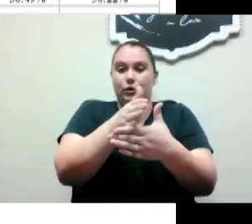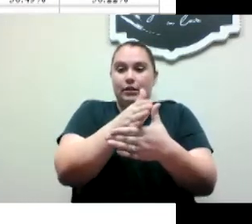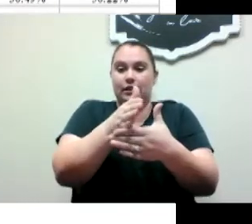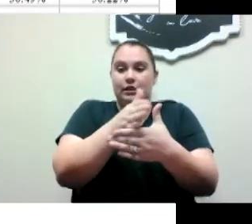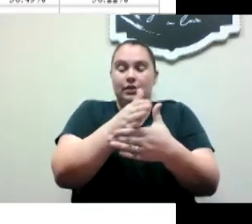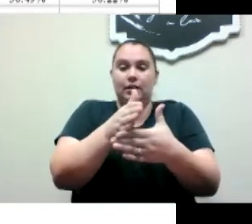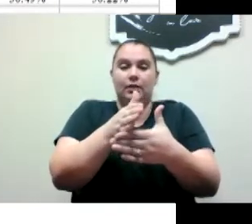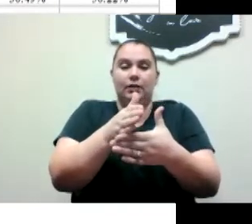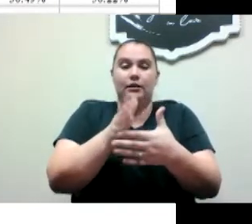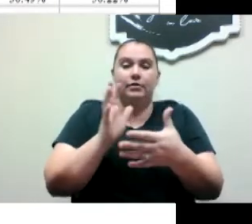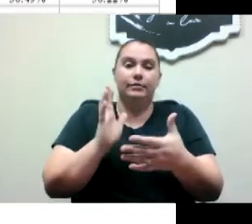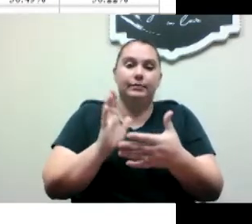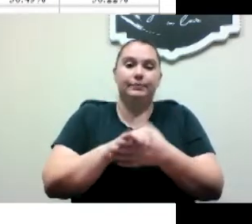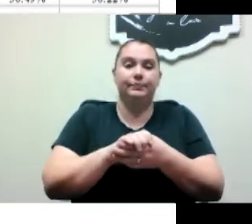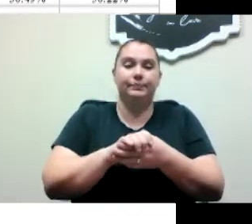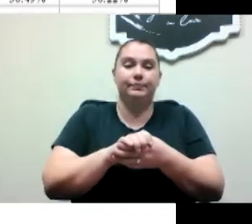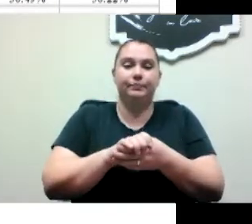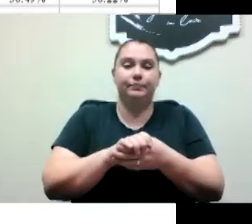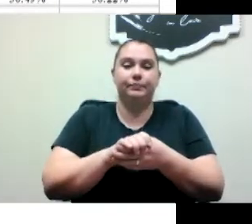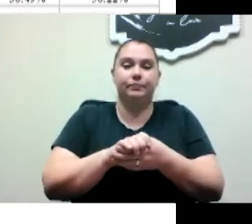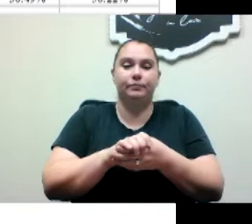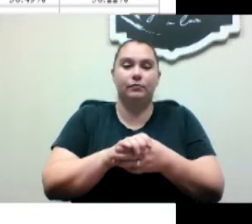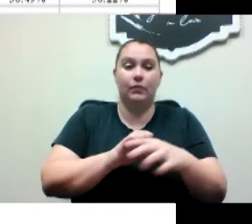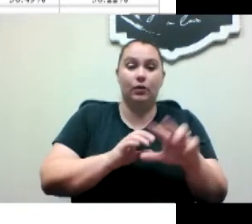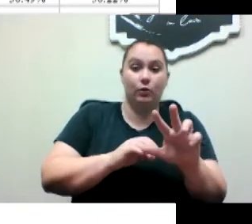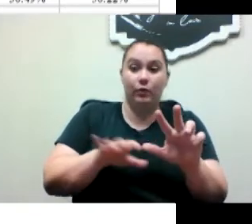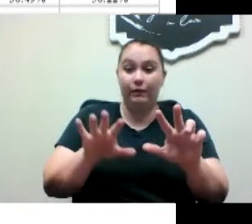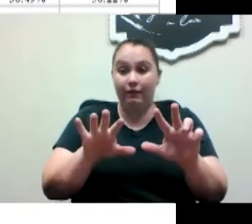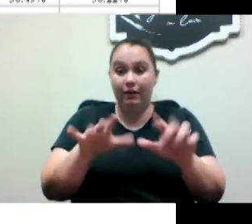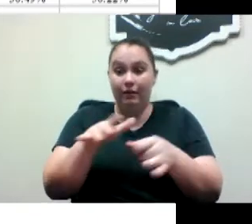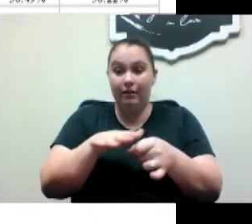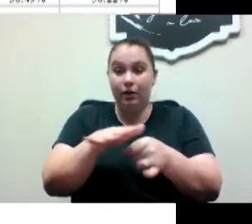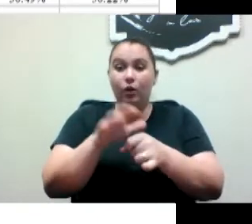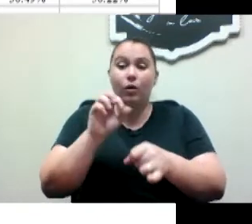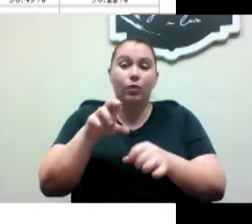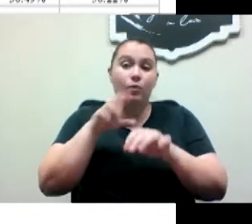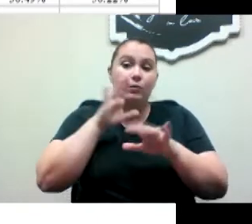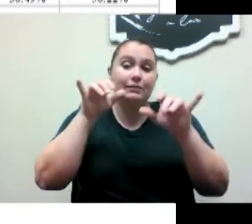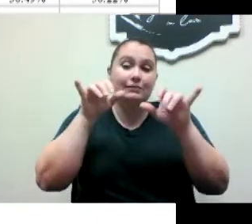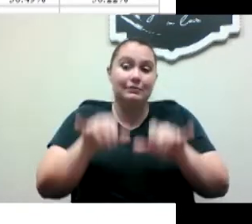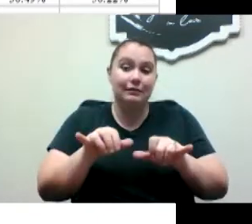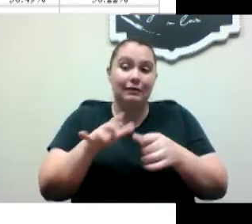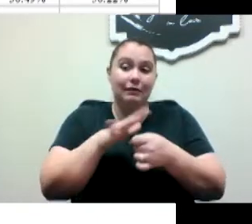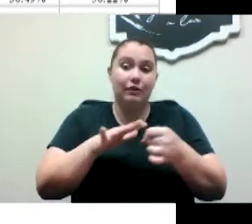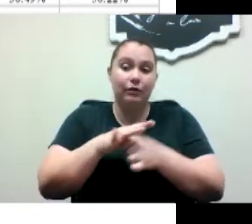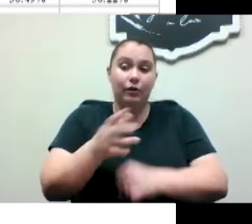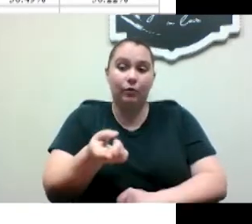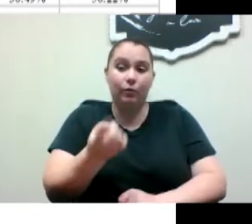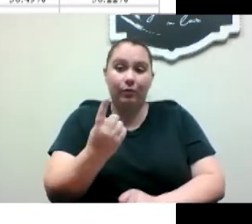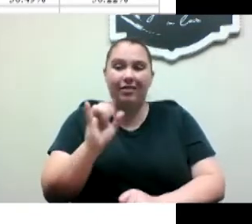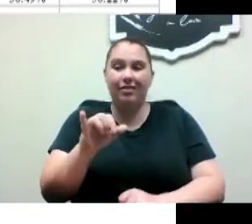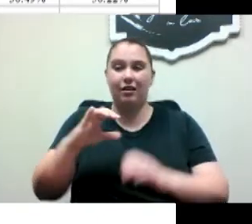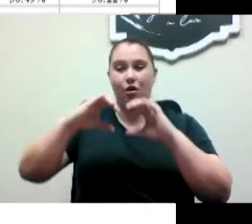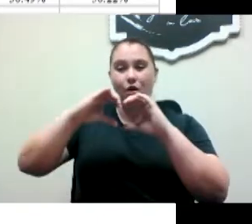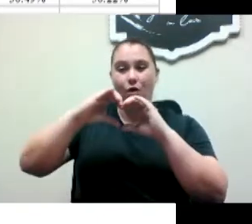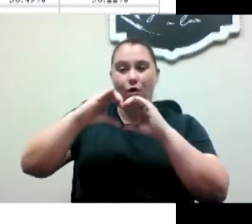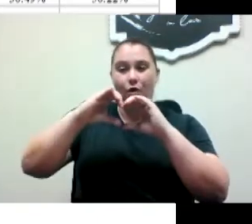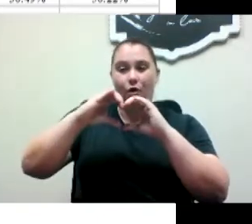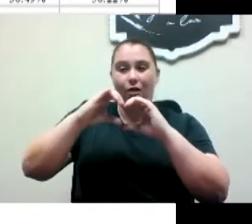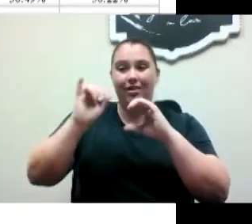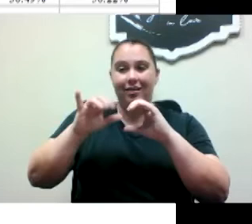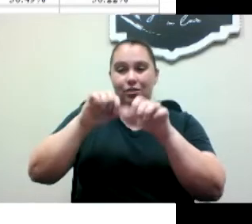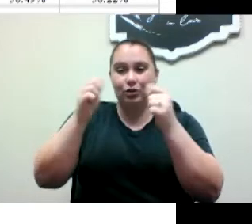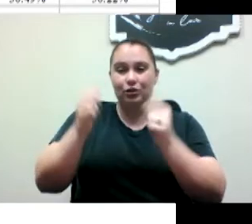3 and 5 or stays in 1, depending on where that little squared off heart goes. So to